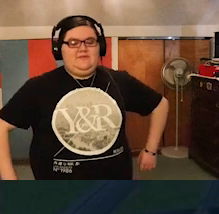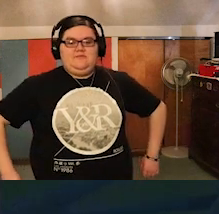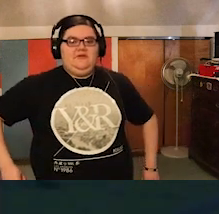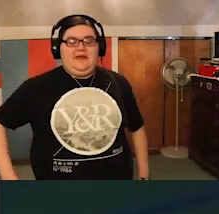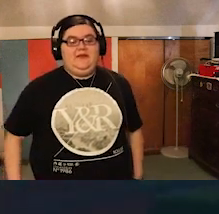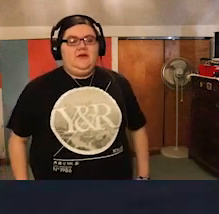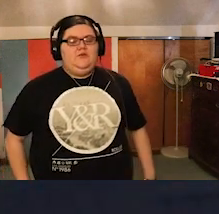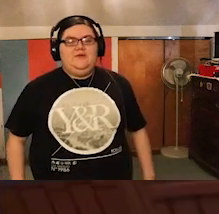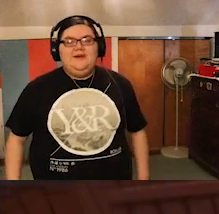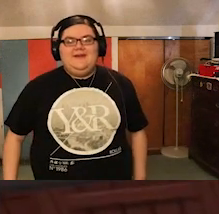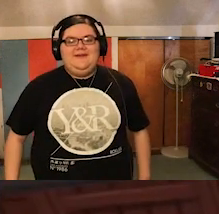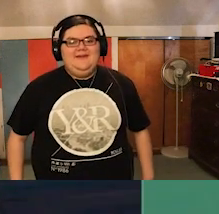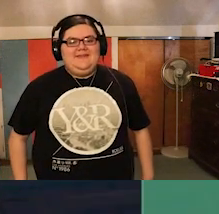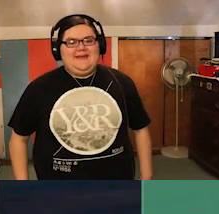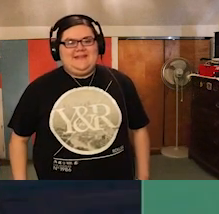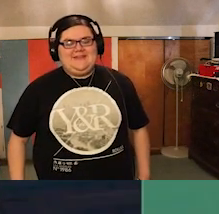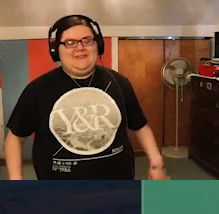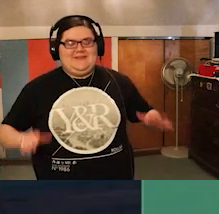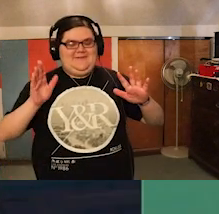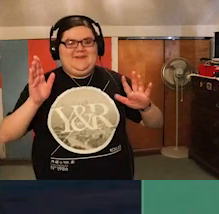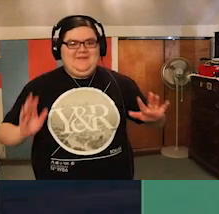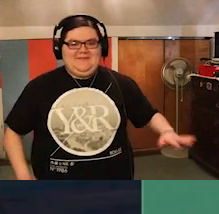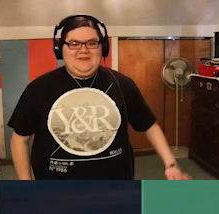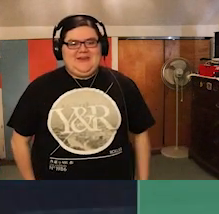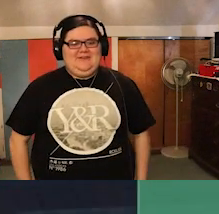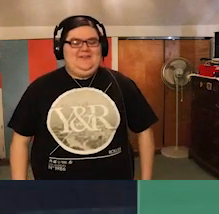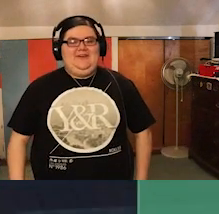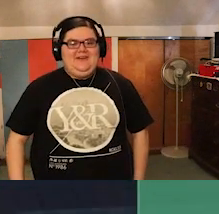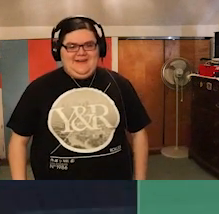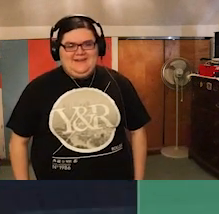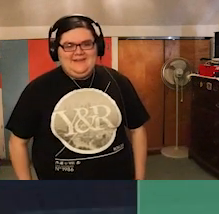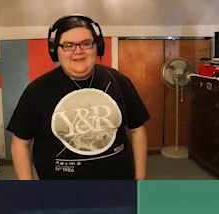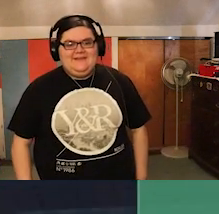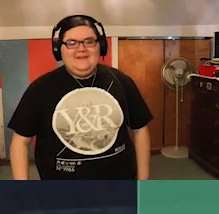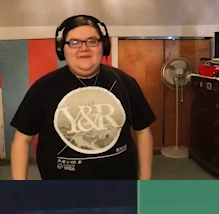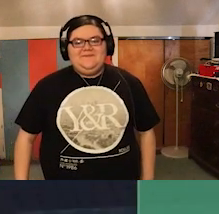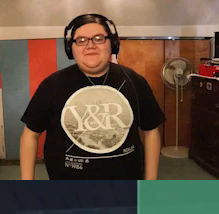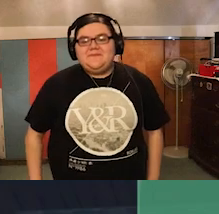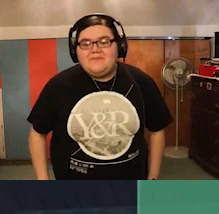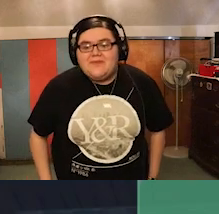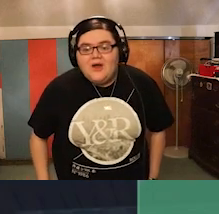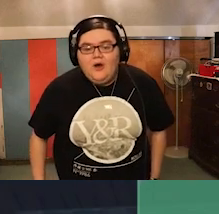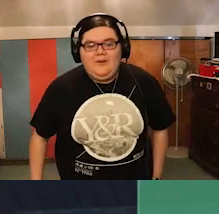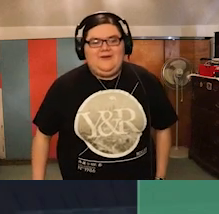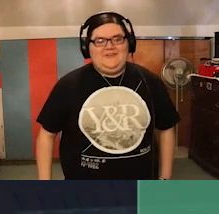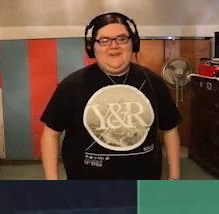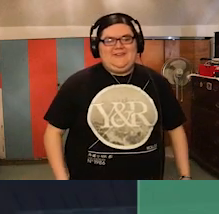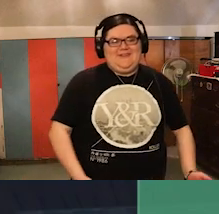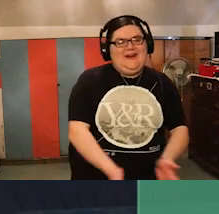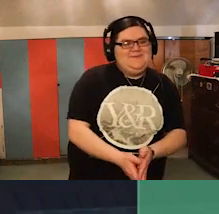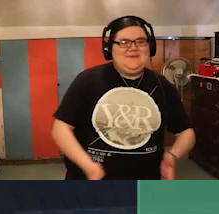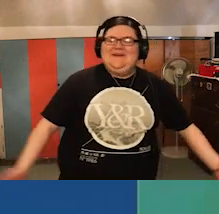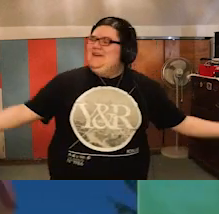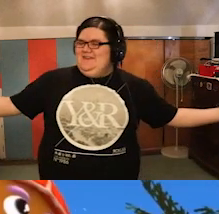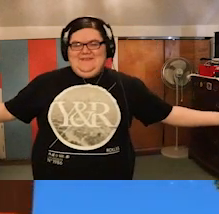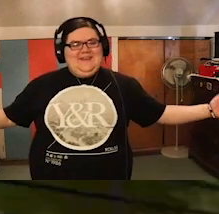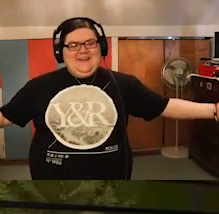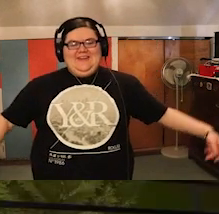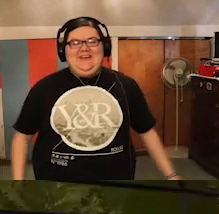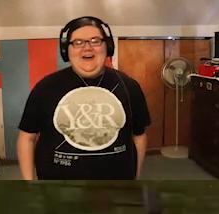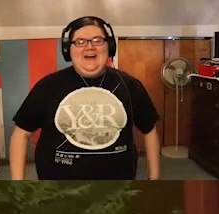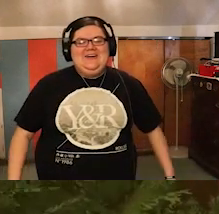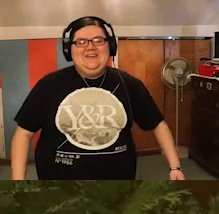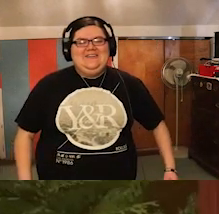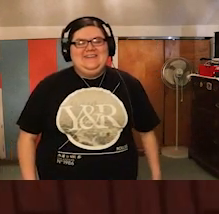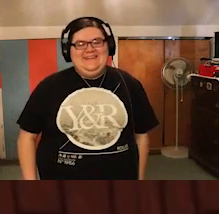Okay, that was... Fungus okay. That glitch just freaked me out for a second. Oh, God. Josh is doing a thing. Yeah, it's fine. Oh, wow. Josh is... Yup. Vic,